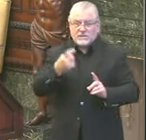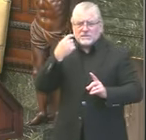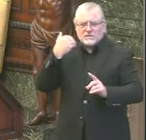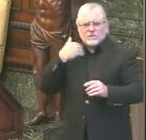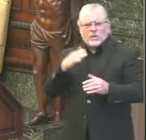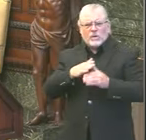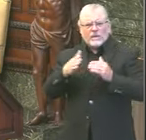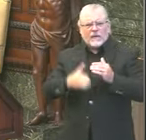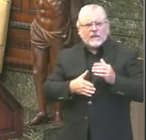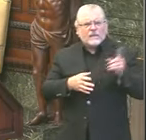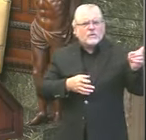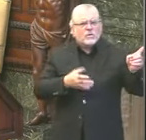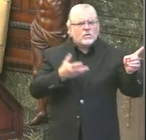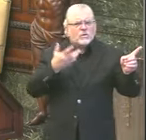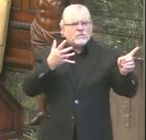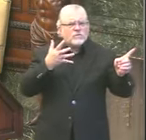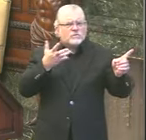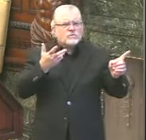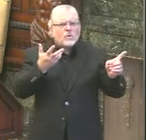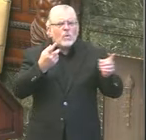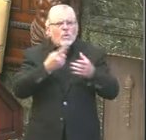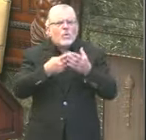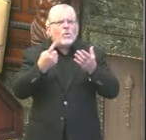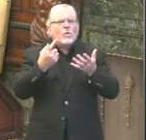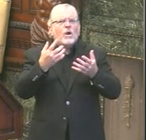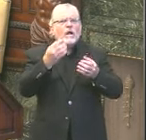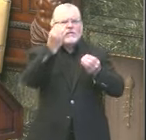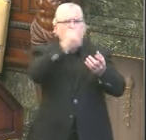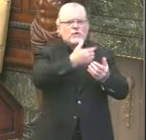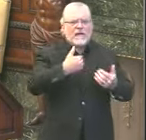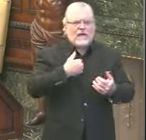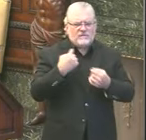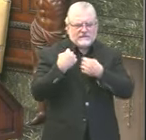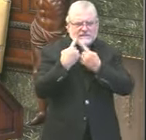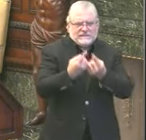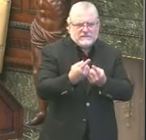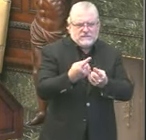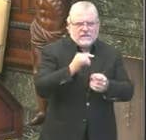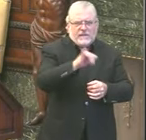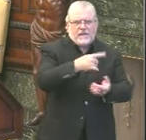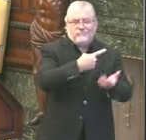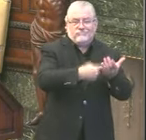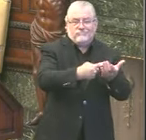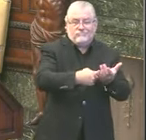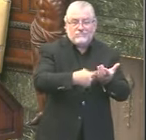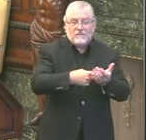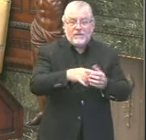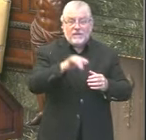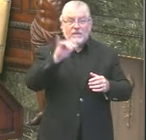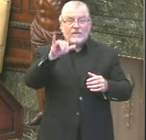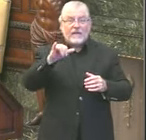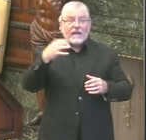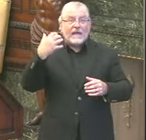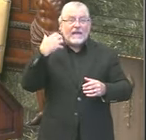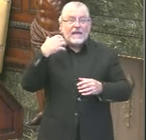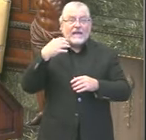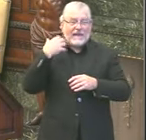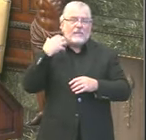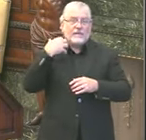date. It was also a kind of a connection to that too, and saying, hey, if that captain was removed because of that, why no moves in